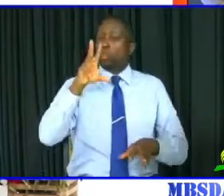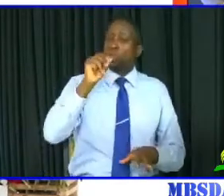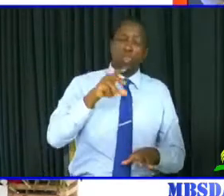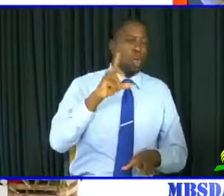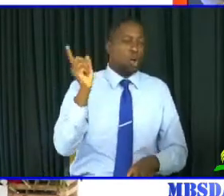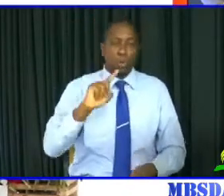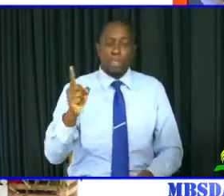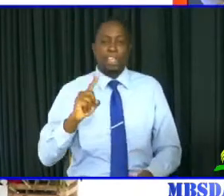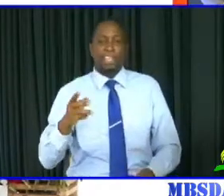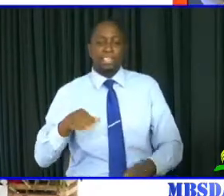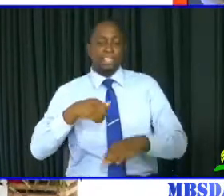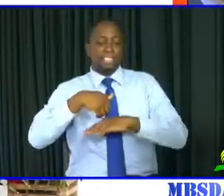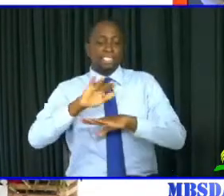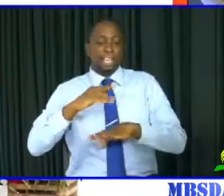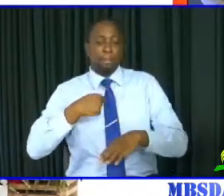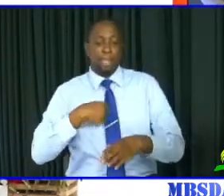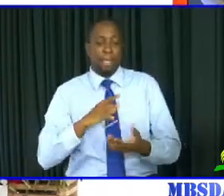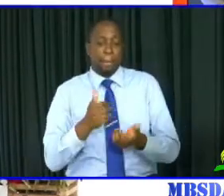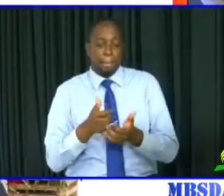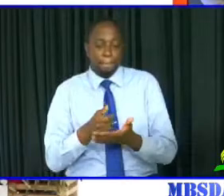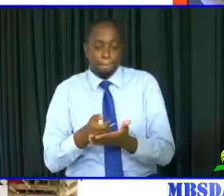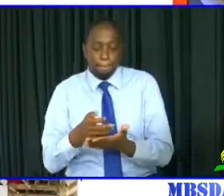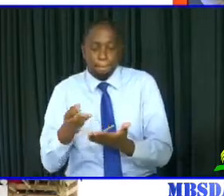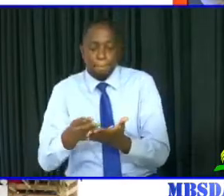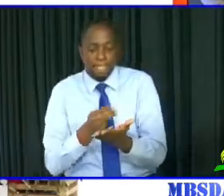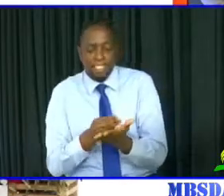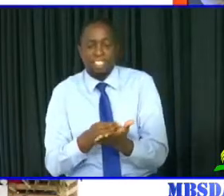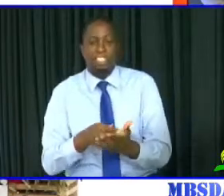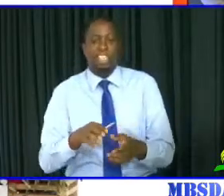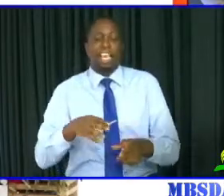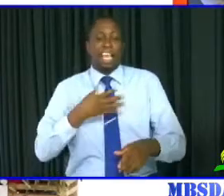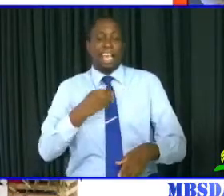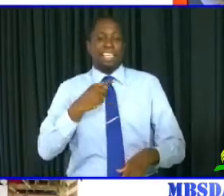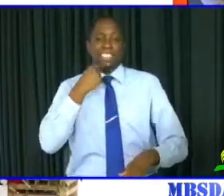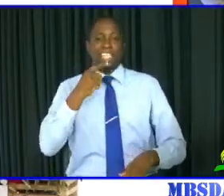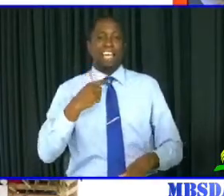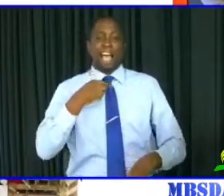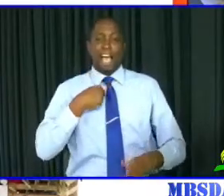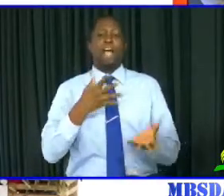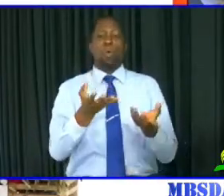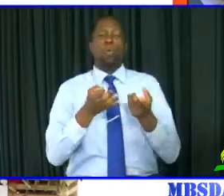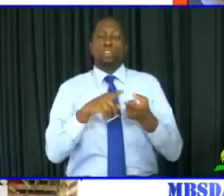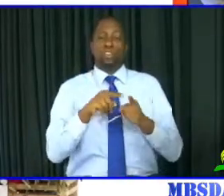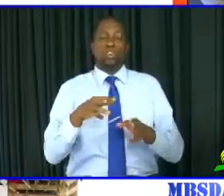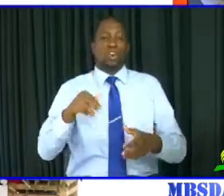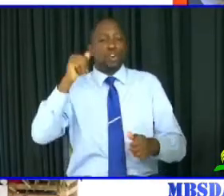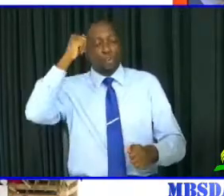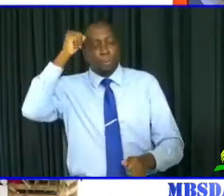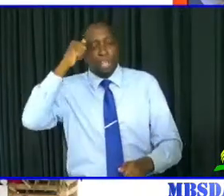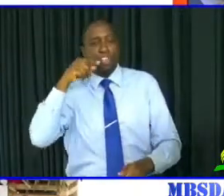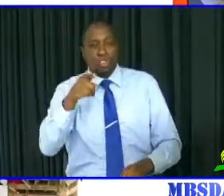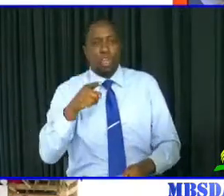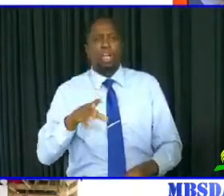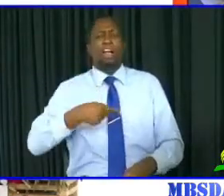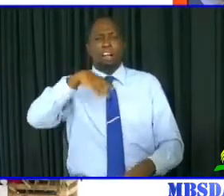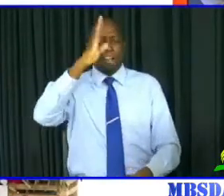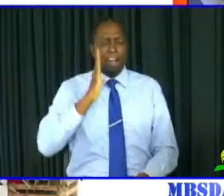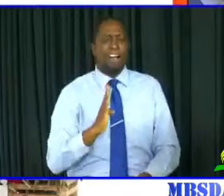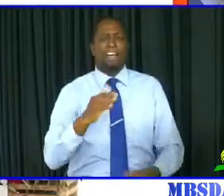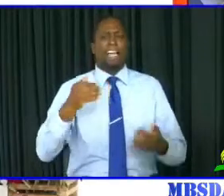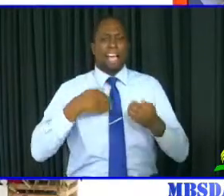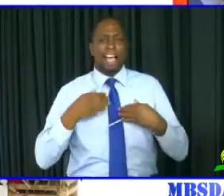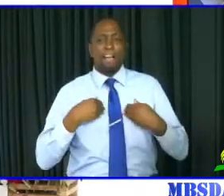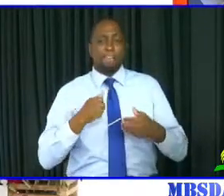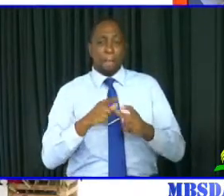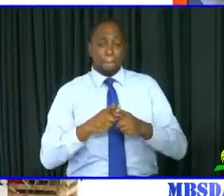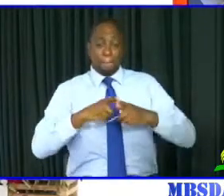me a message. He said to me, Dane, I want to remind you that God has big plans for you. Dane,